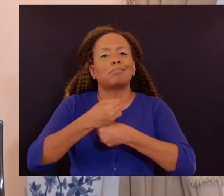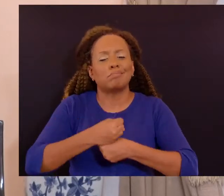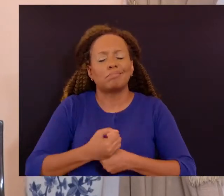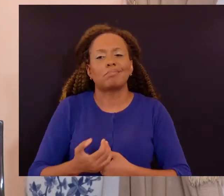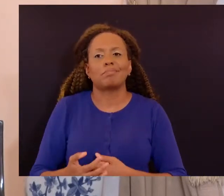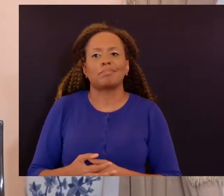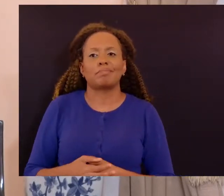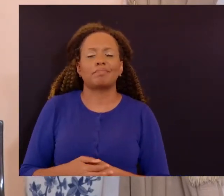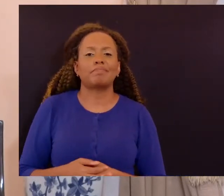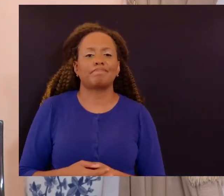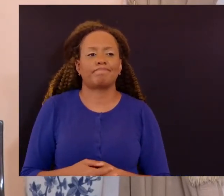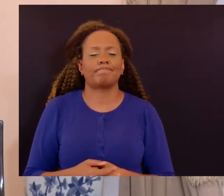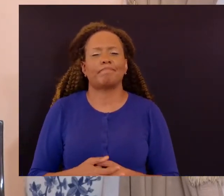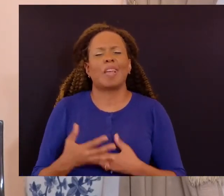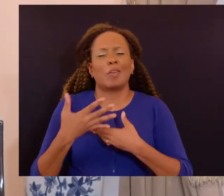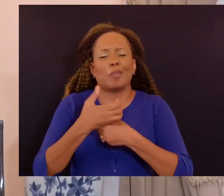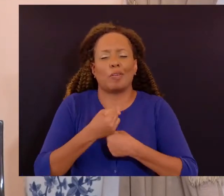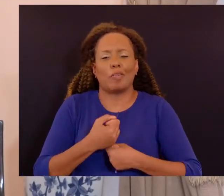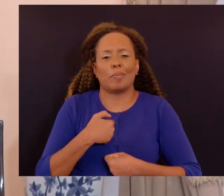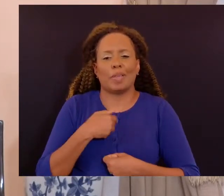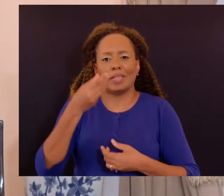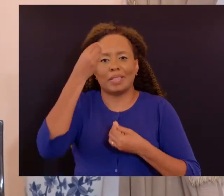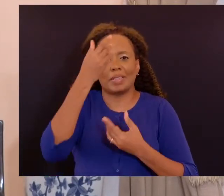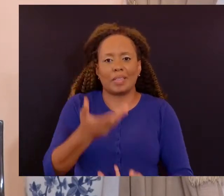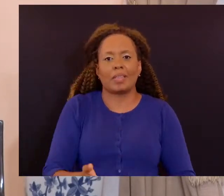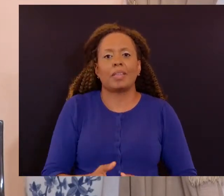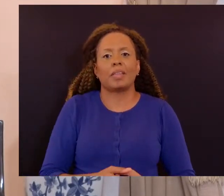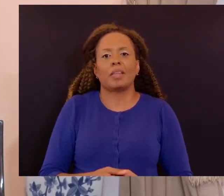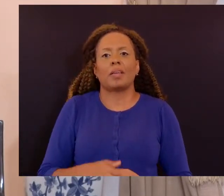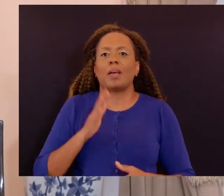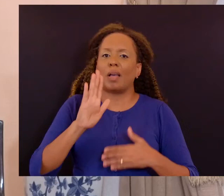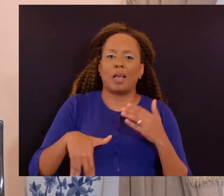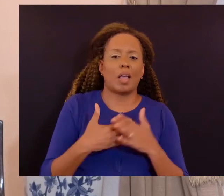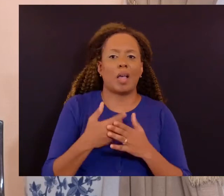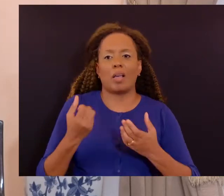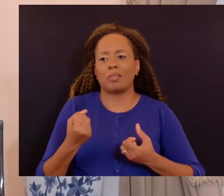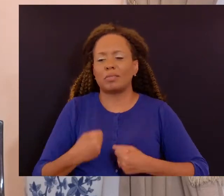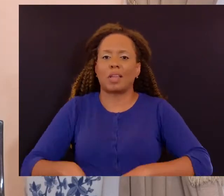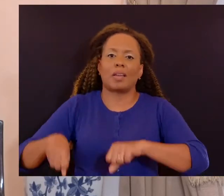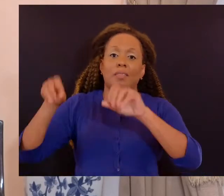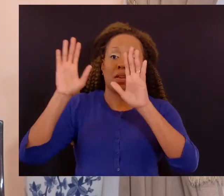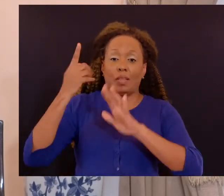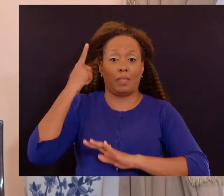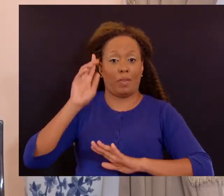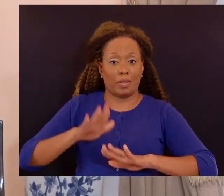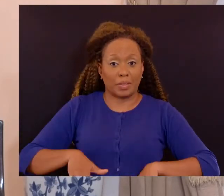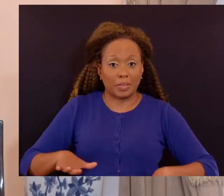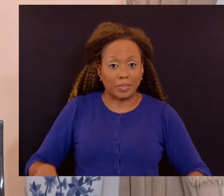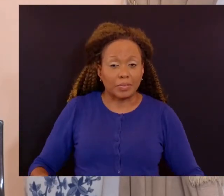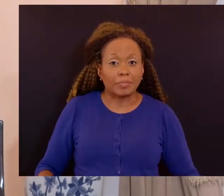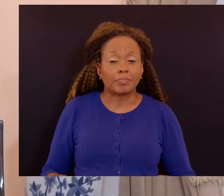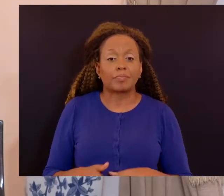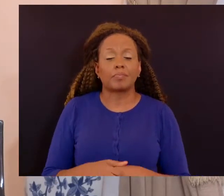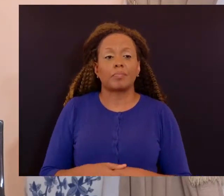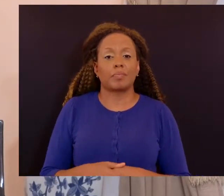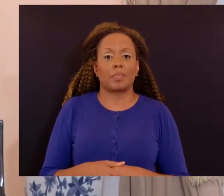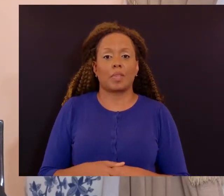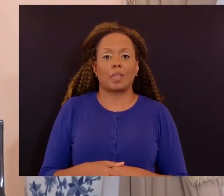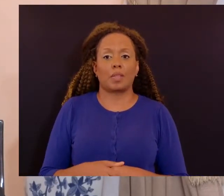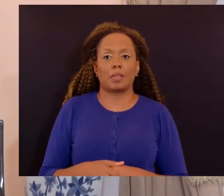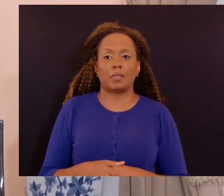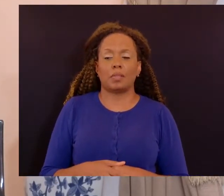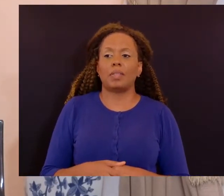my appeal really to all is to really look at the sacrifice that we got to make in the name of the children. Not that you're